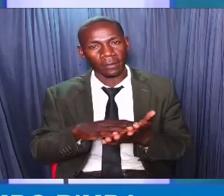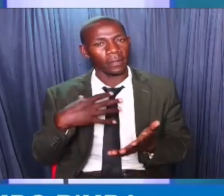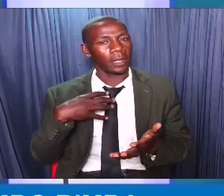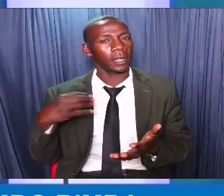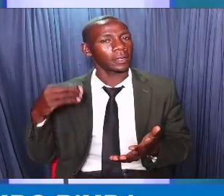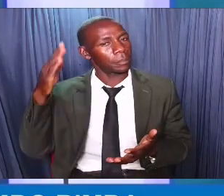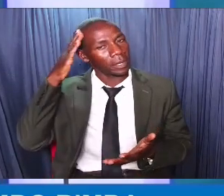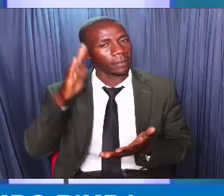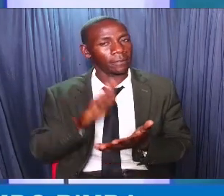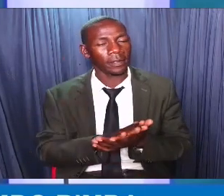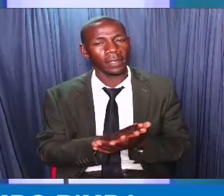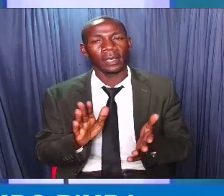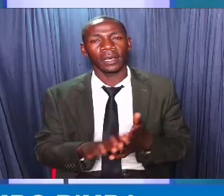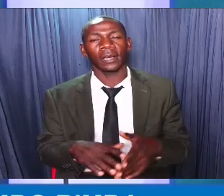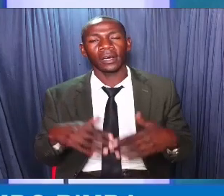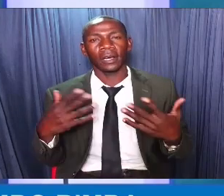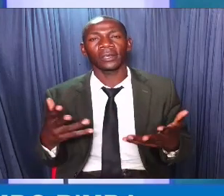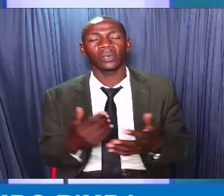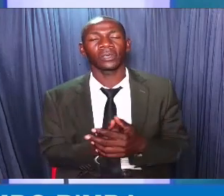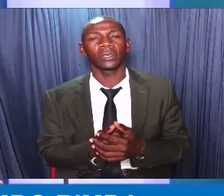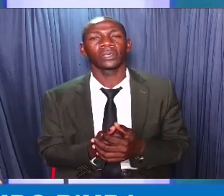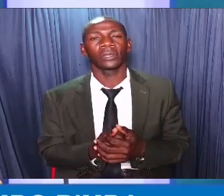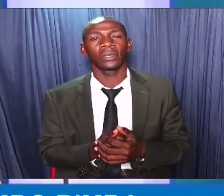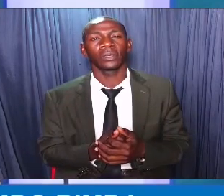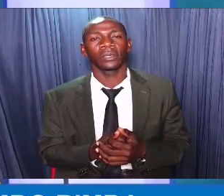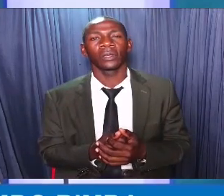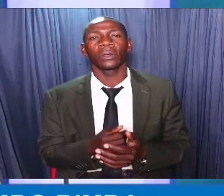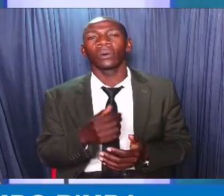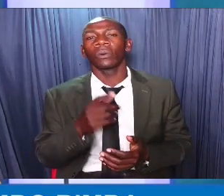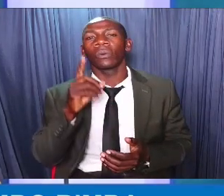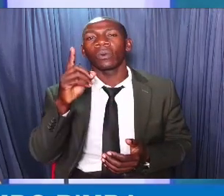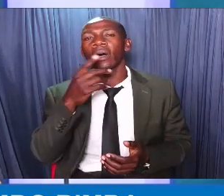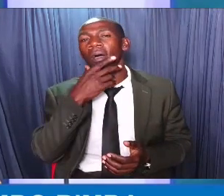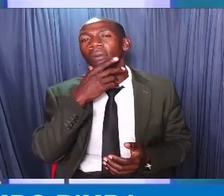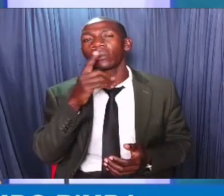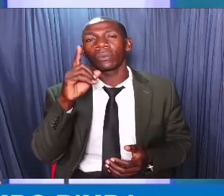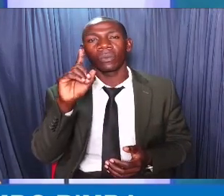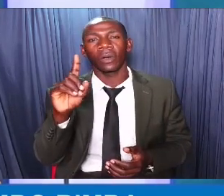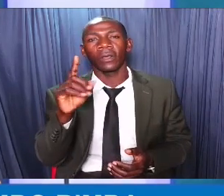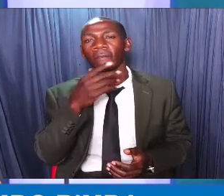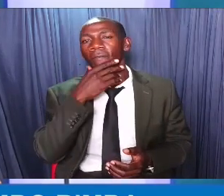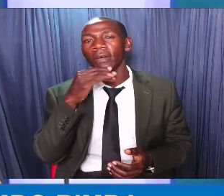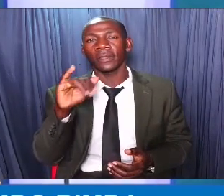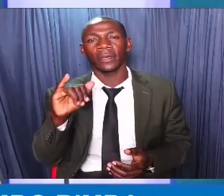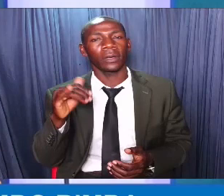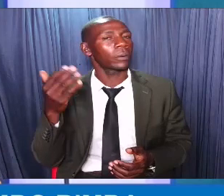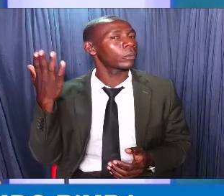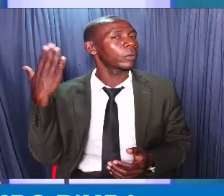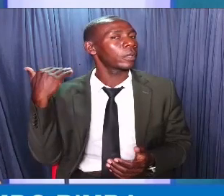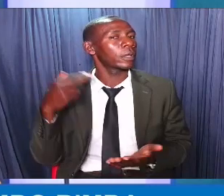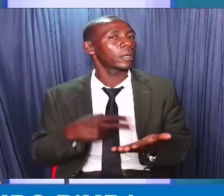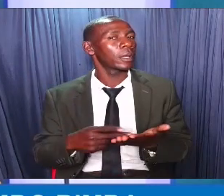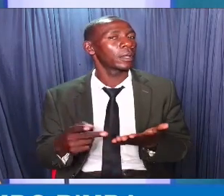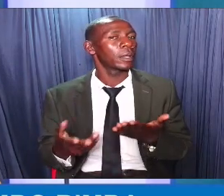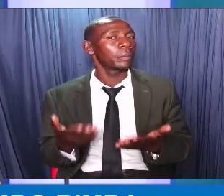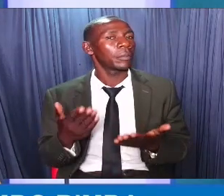and believing. Hallelujah. Hallelujah. Baba umoja wiki iliyopita, sijui ni Jumatano, sijui ni. One father last week, I don't know, on Wednesday.